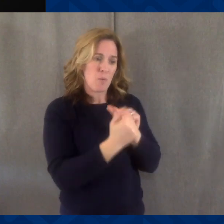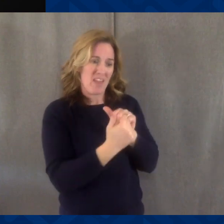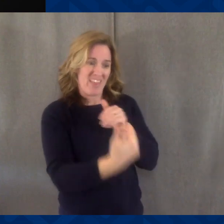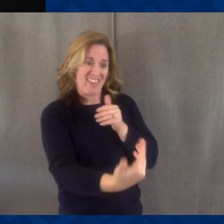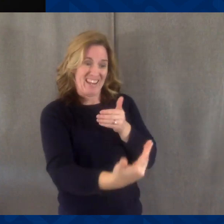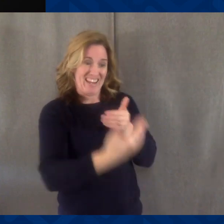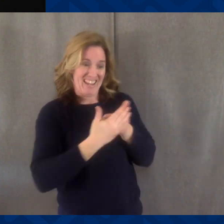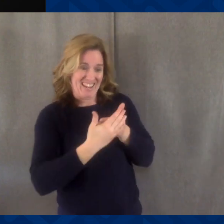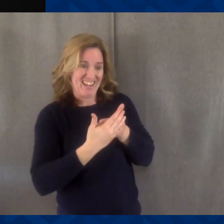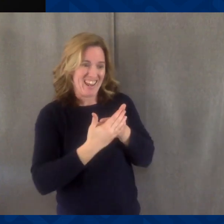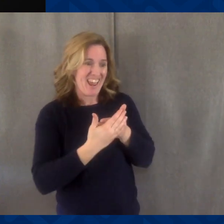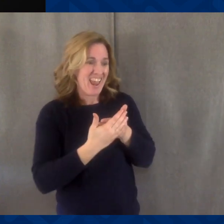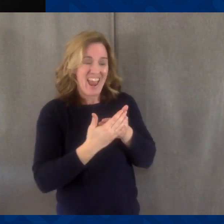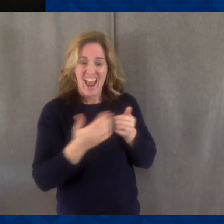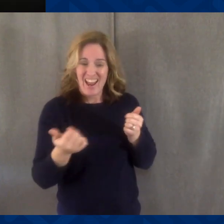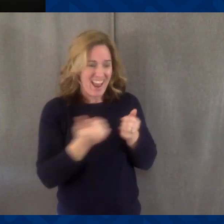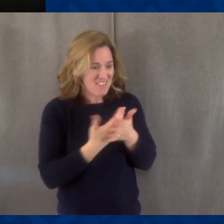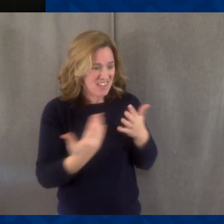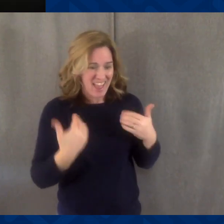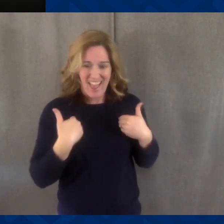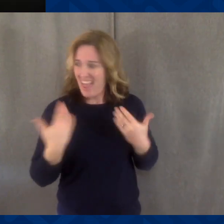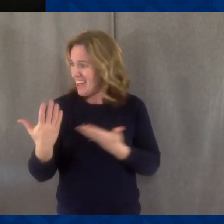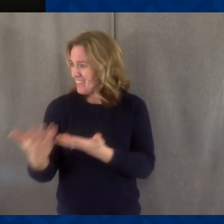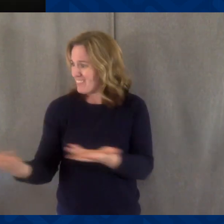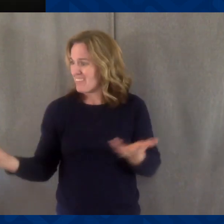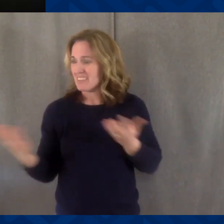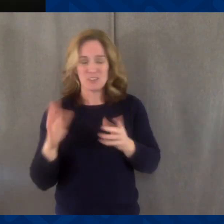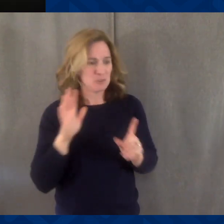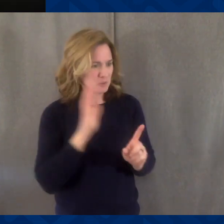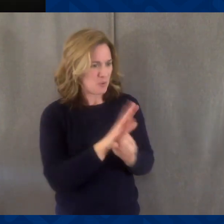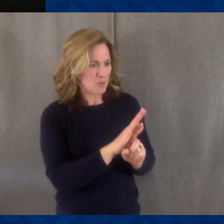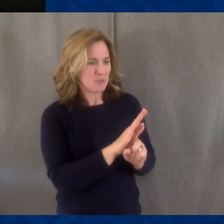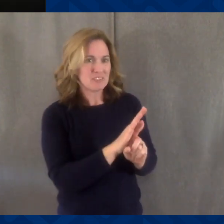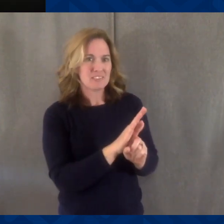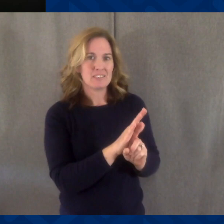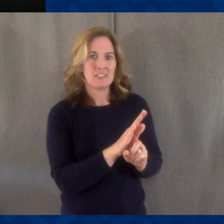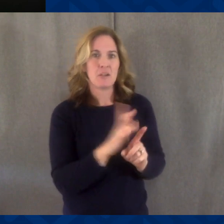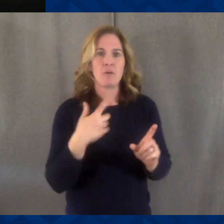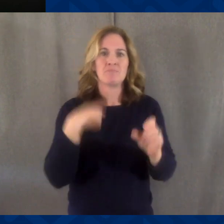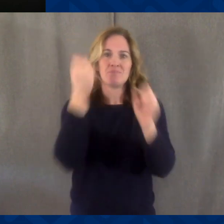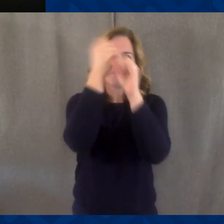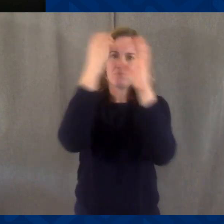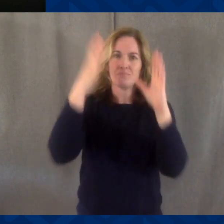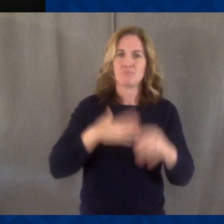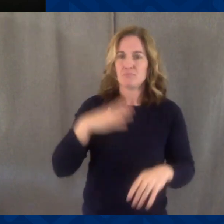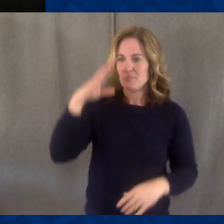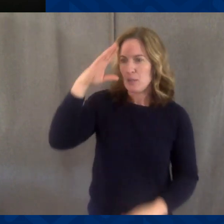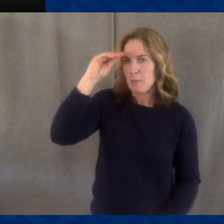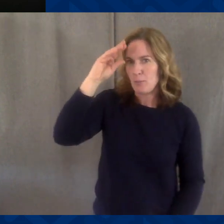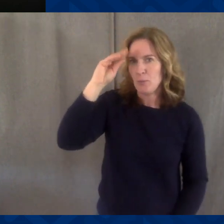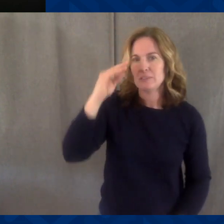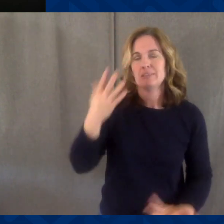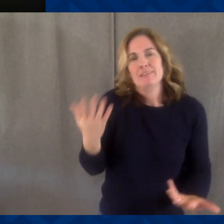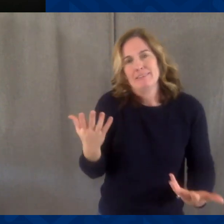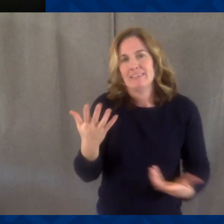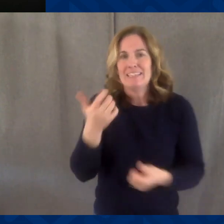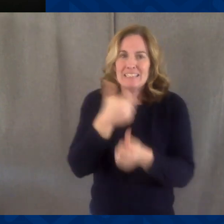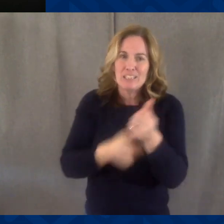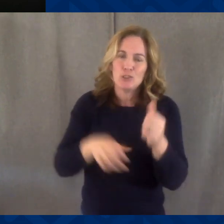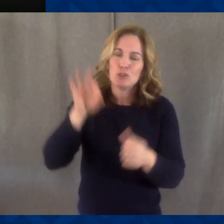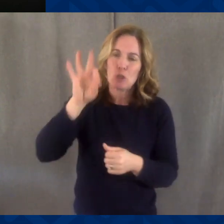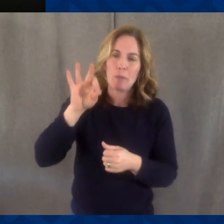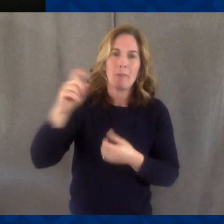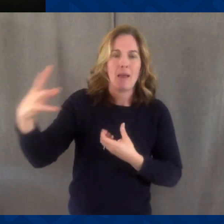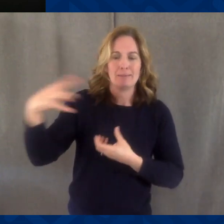I have is yours." You know, I think about my two little boys. You know, no Shane Huey sermon is complete without a